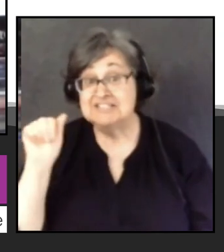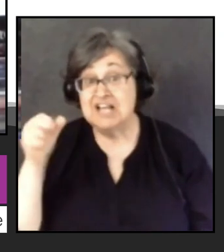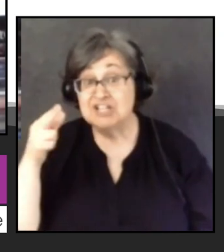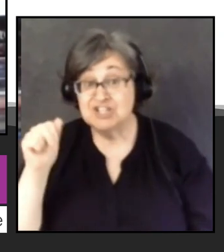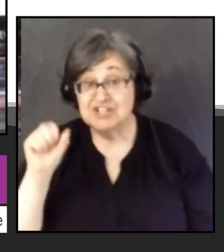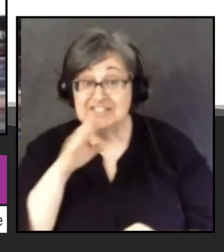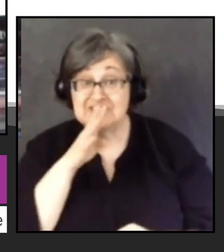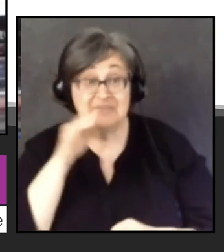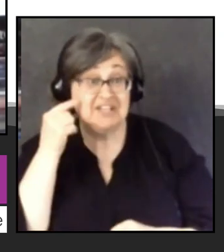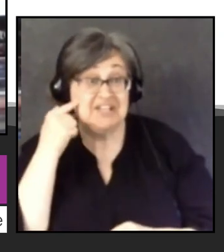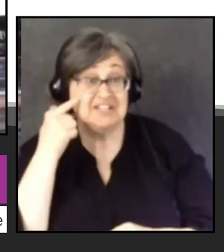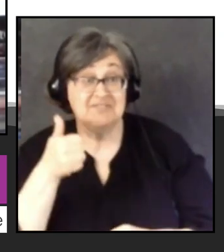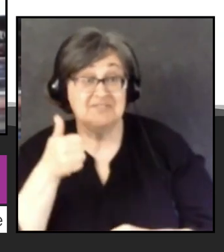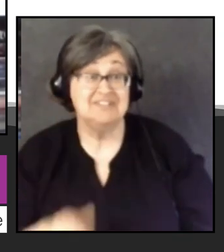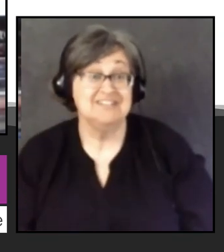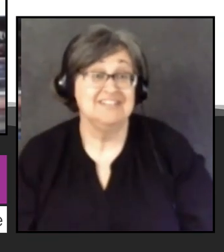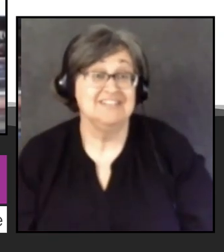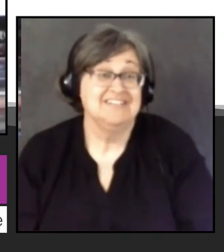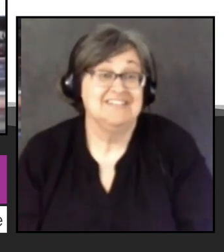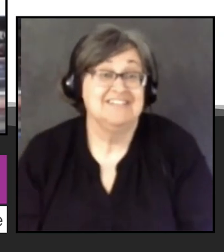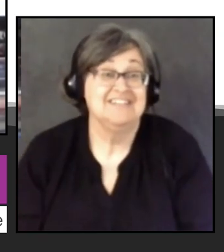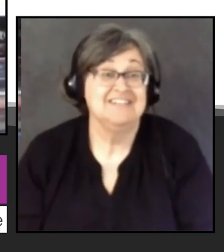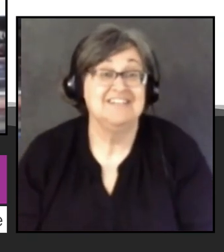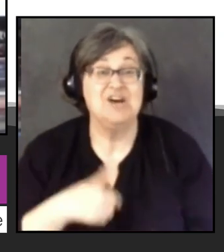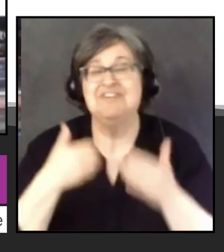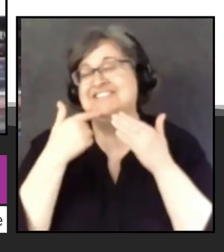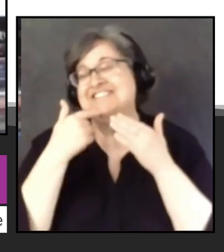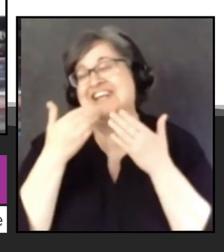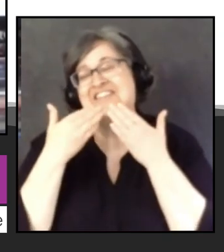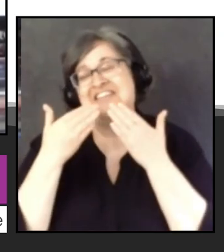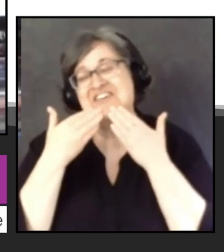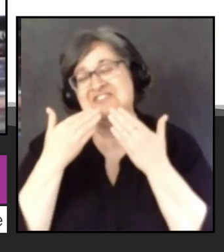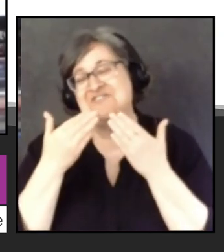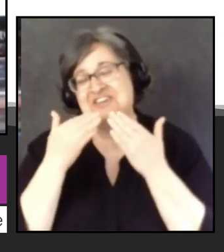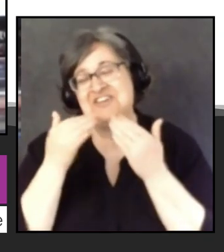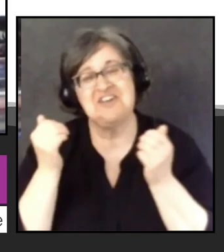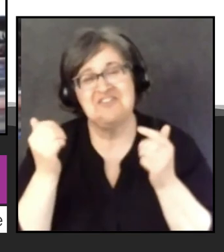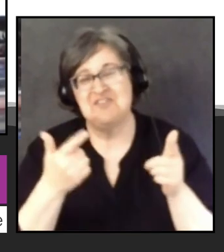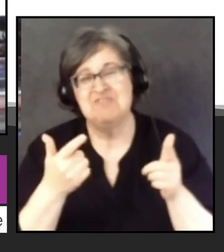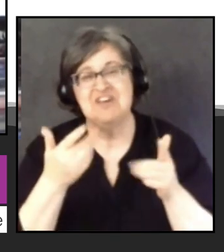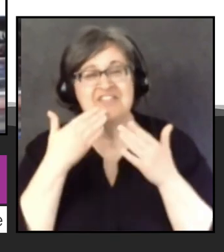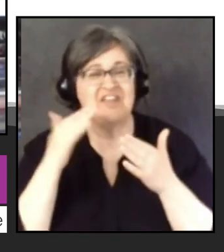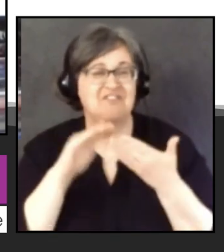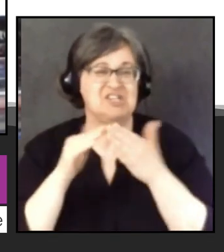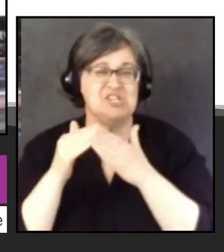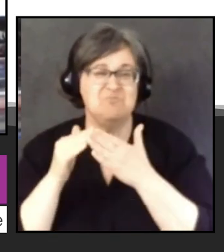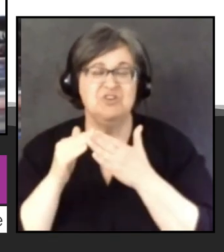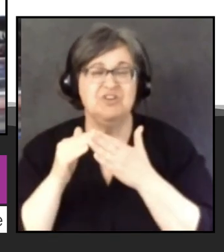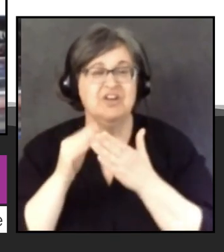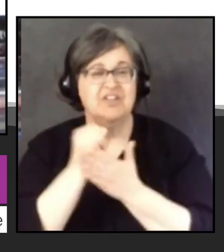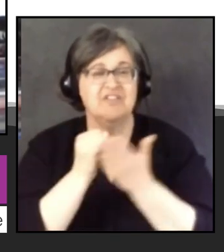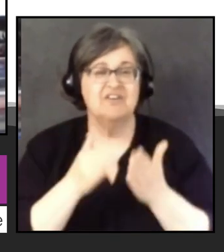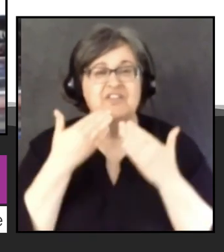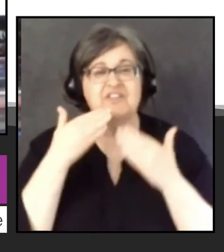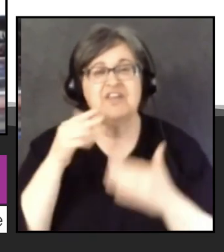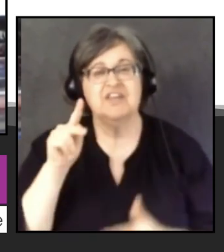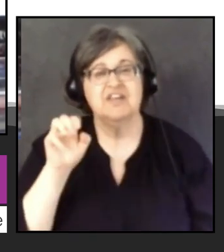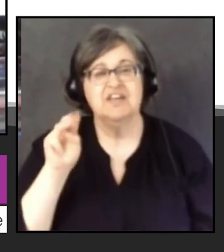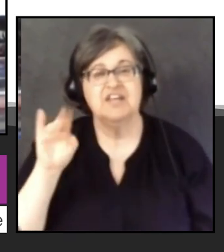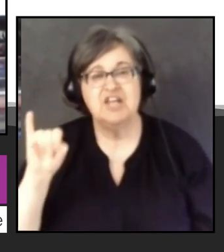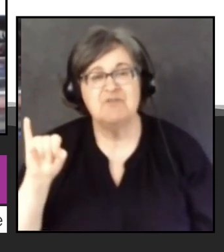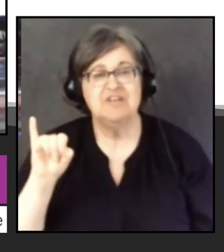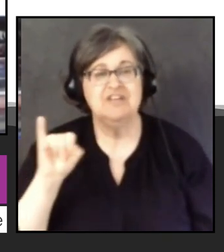Oh, wonderful. I just want to say thank you. Thank you to everyone. Thank you to our community of artists. Thank you, Kimmy and